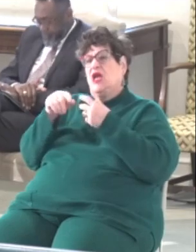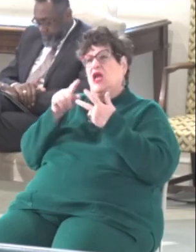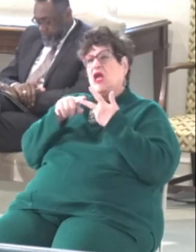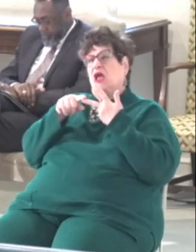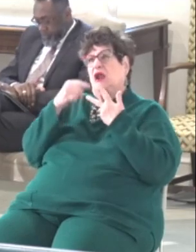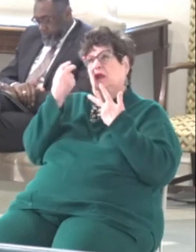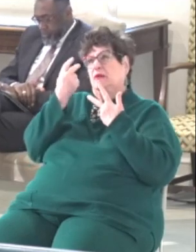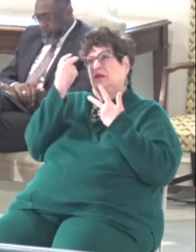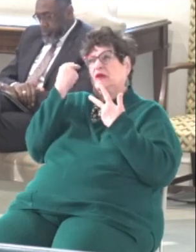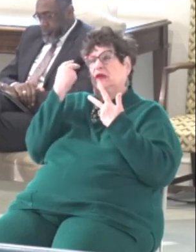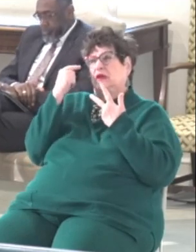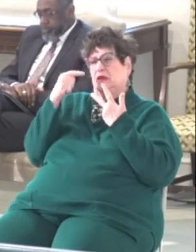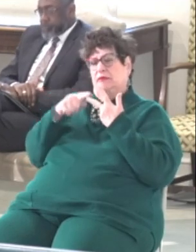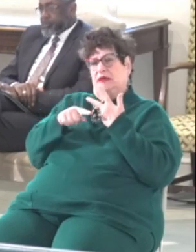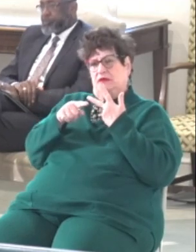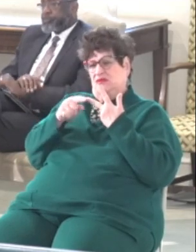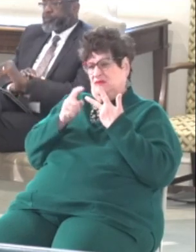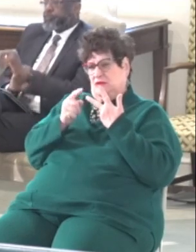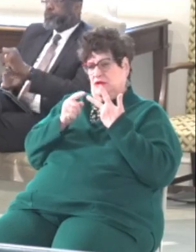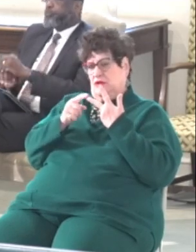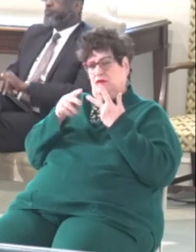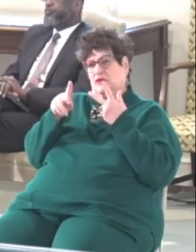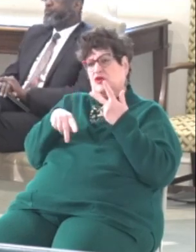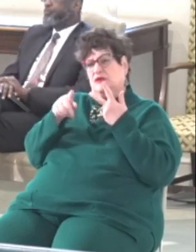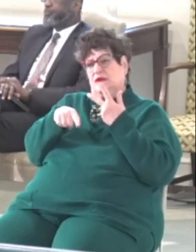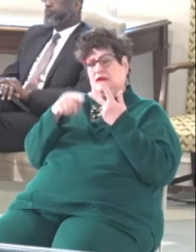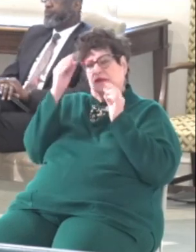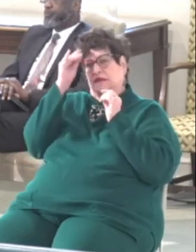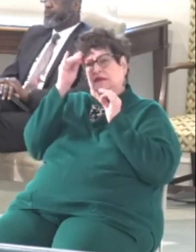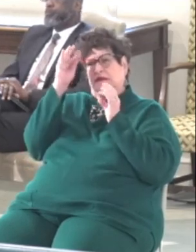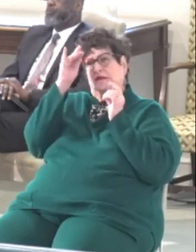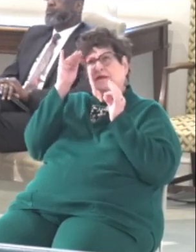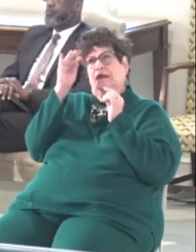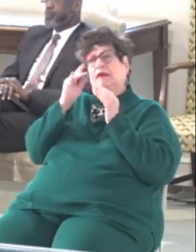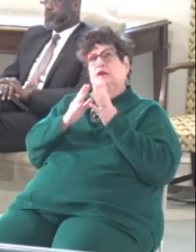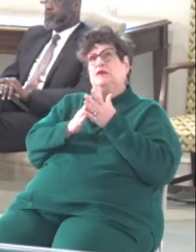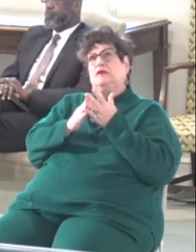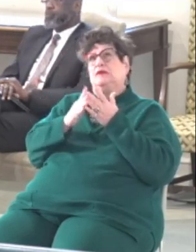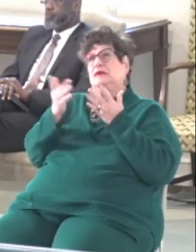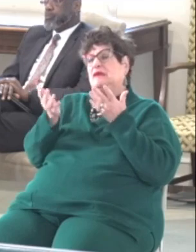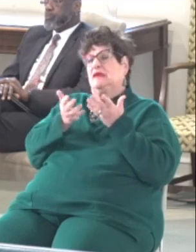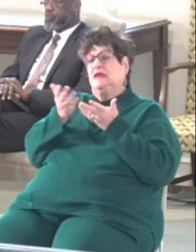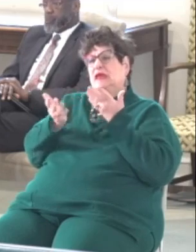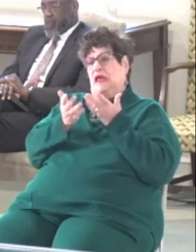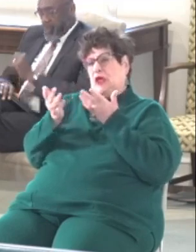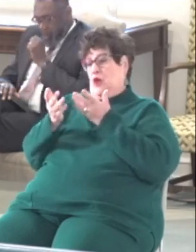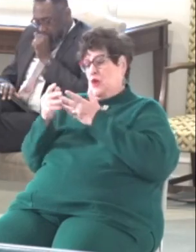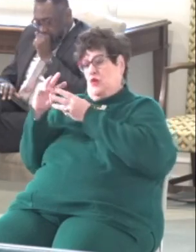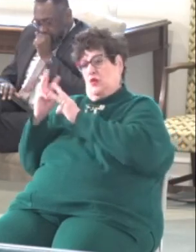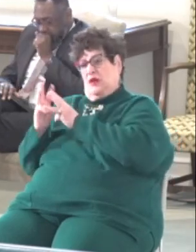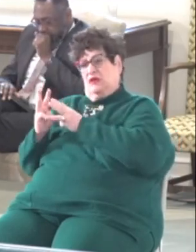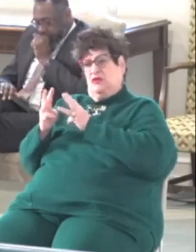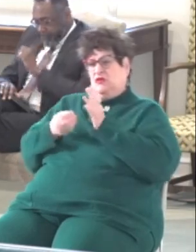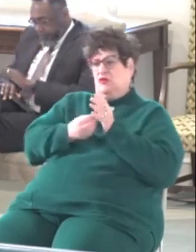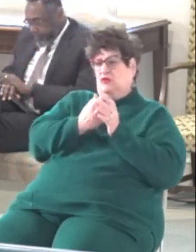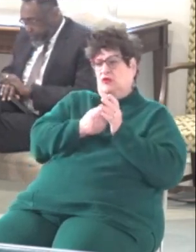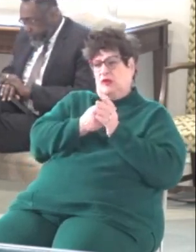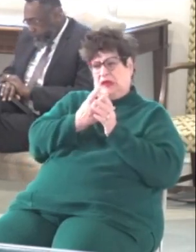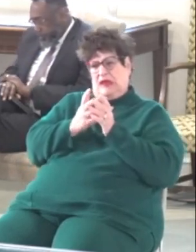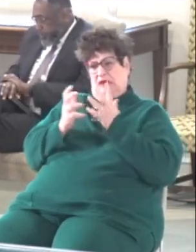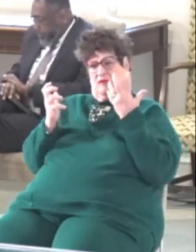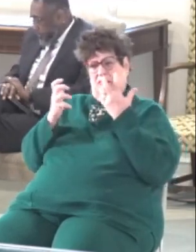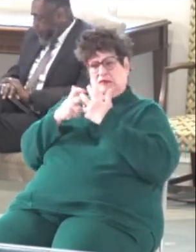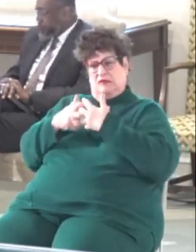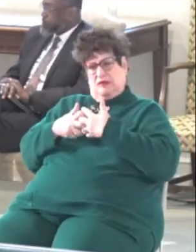part of this community, how the solstices, how being in winter together can be a part of